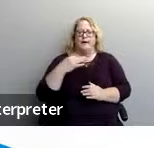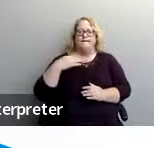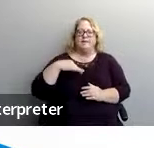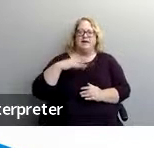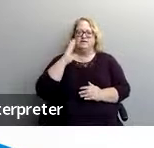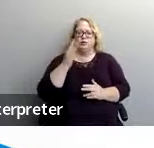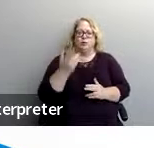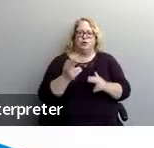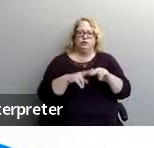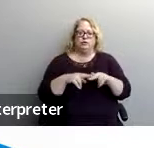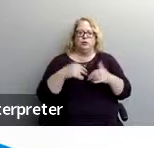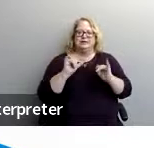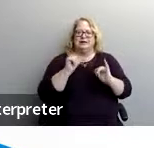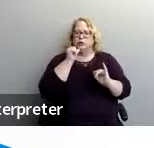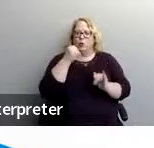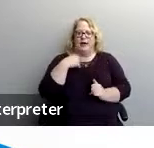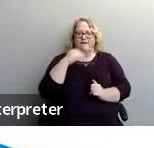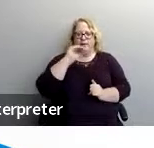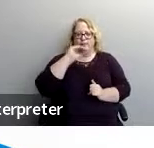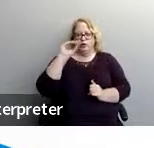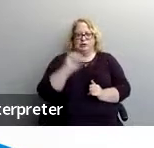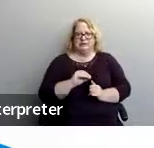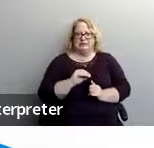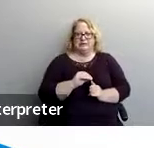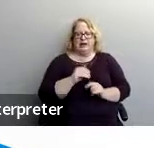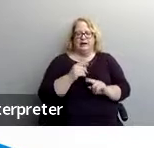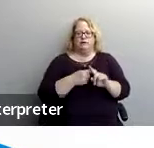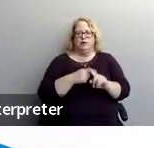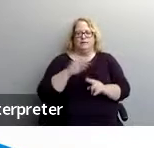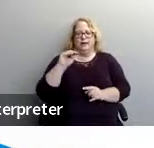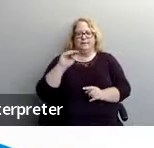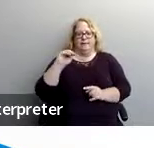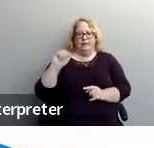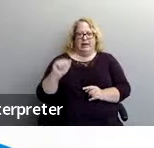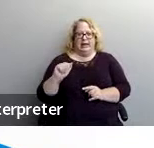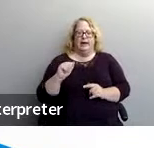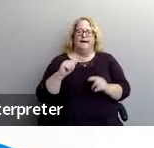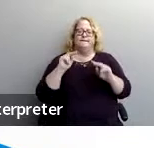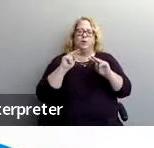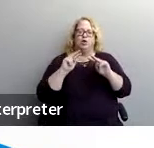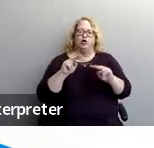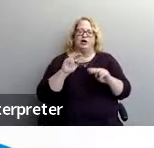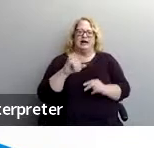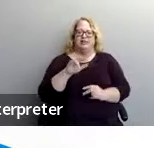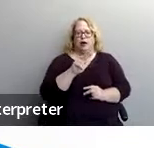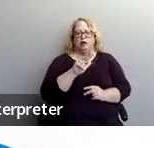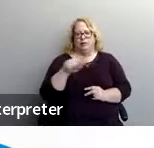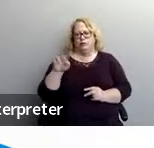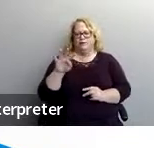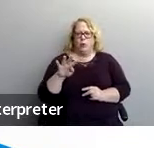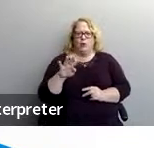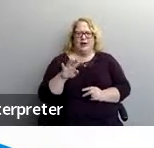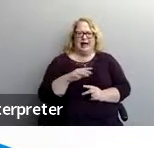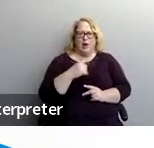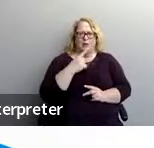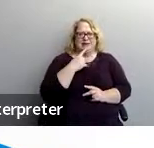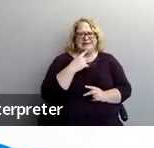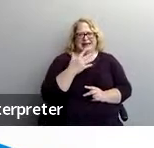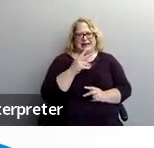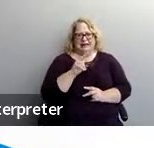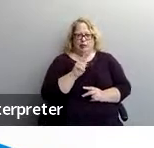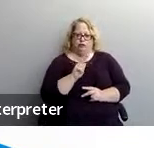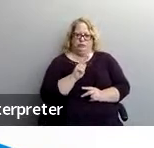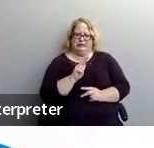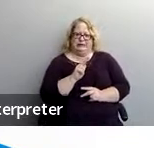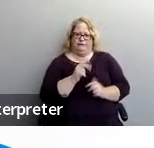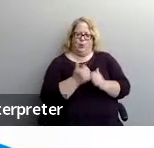continue to increase. We still don't have a percent yet from MMA, but we're looking in that 3 to 4. I've been saying 3 for the